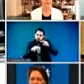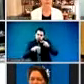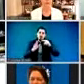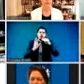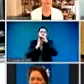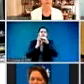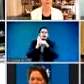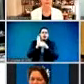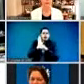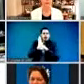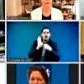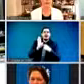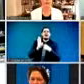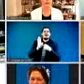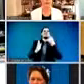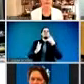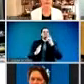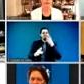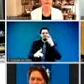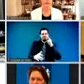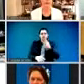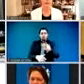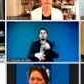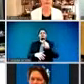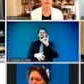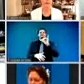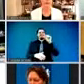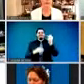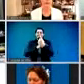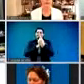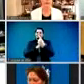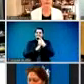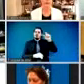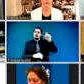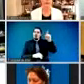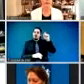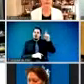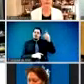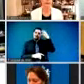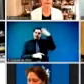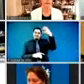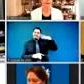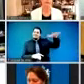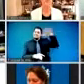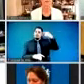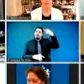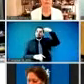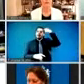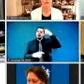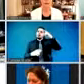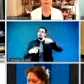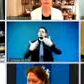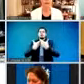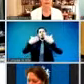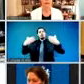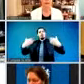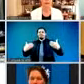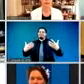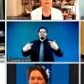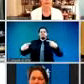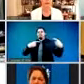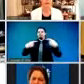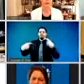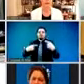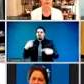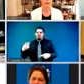see because of an algorithmified public sphere is really checked. And there, I think, calling to